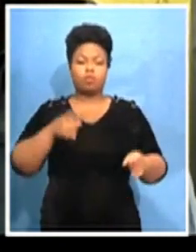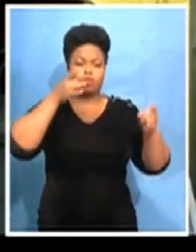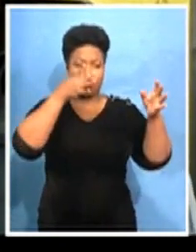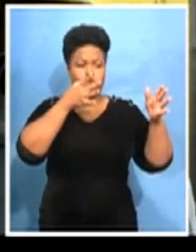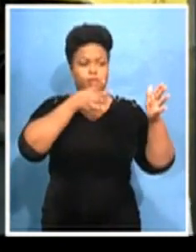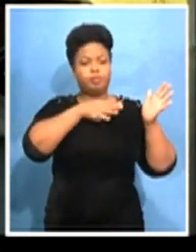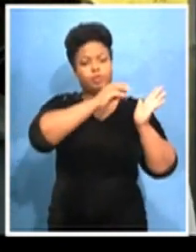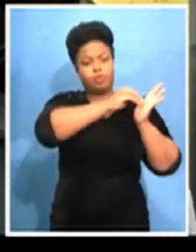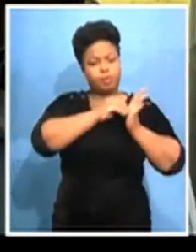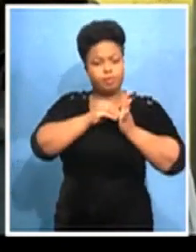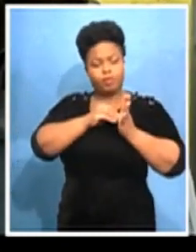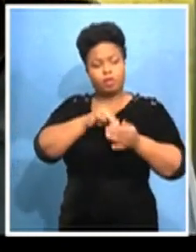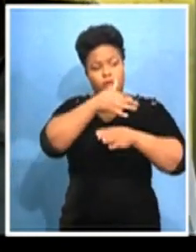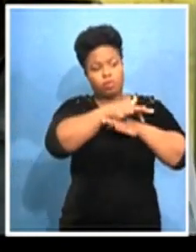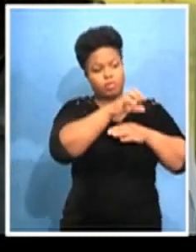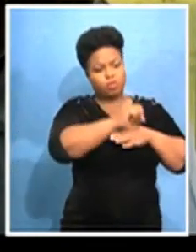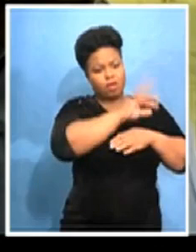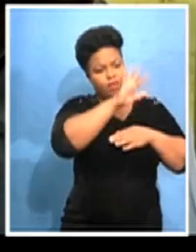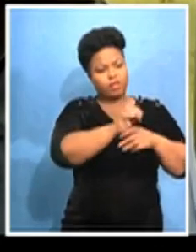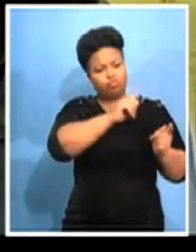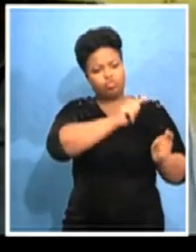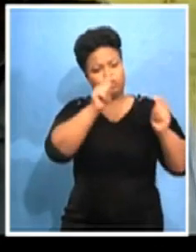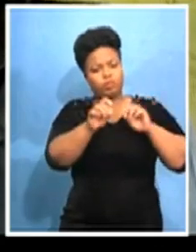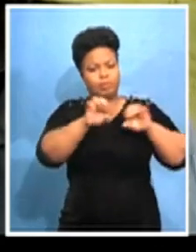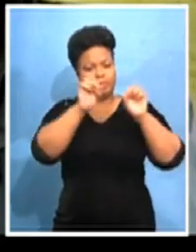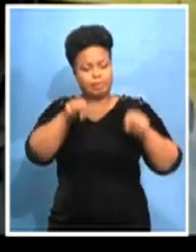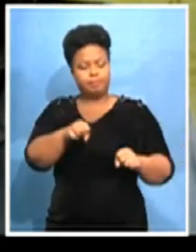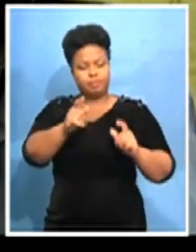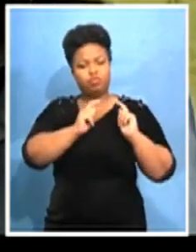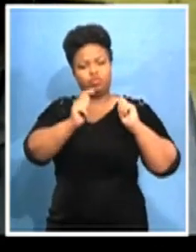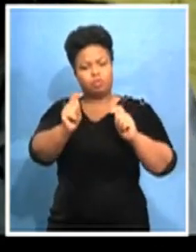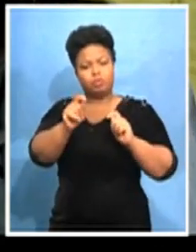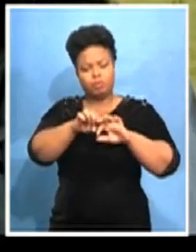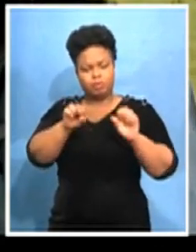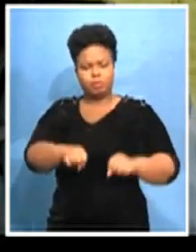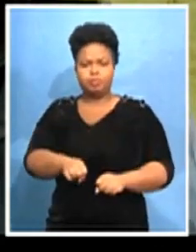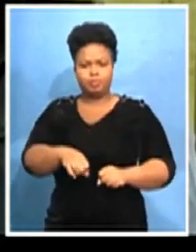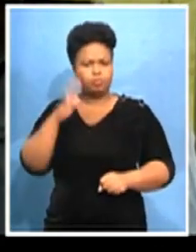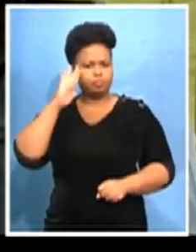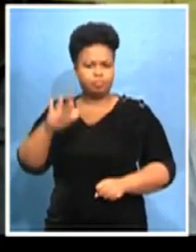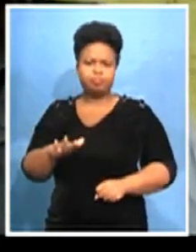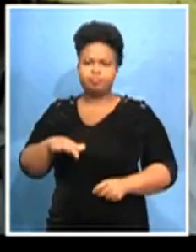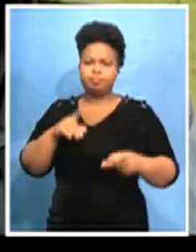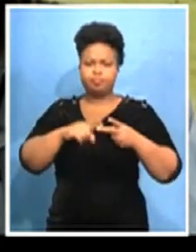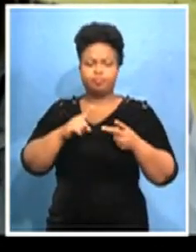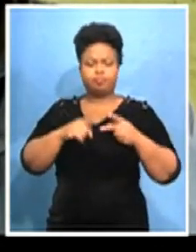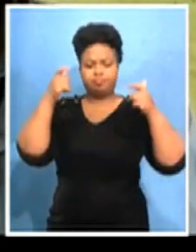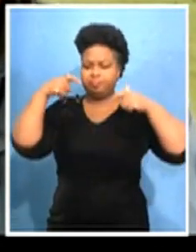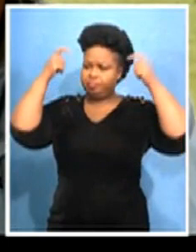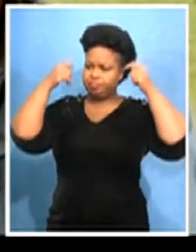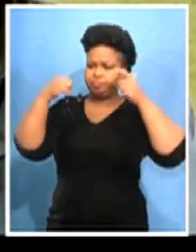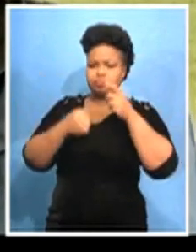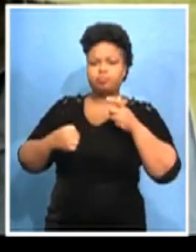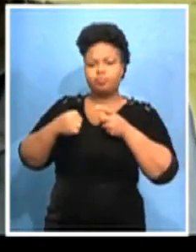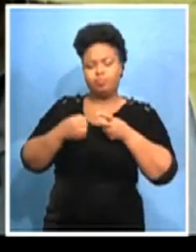transfer system or the transport system to the lodges, accommodation, chefs, cooking, and afterwards with the hunting,